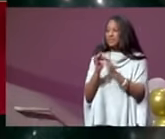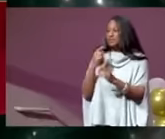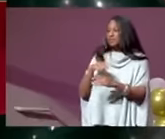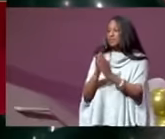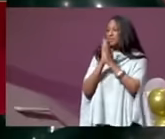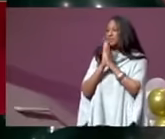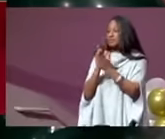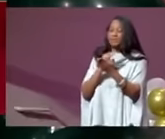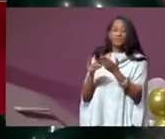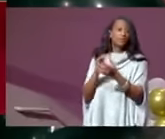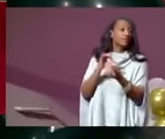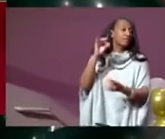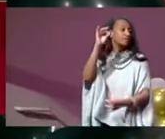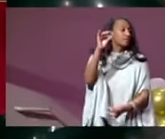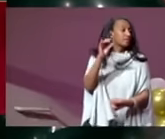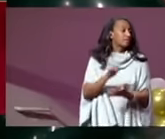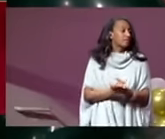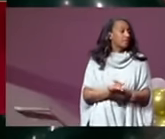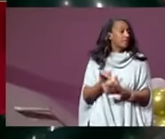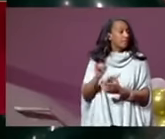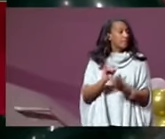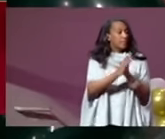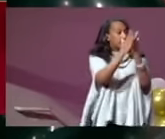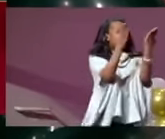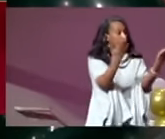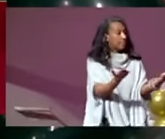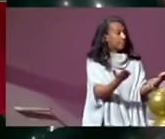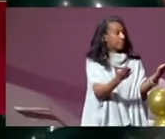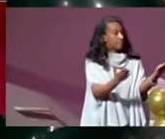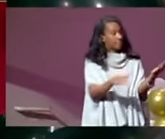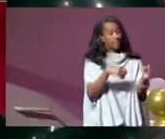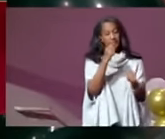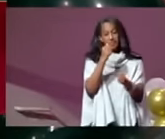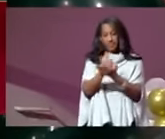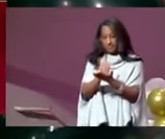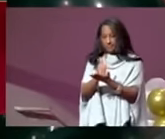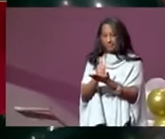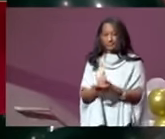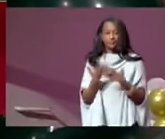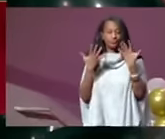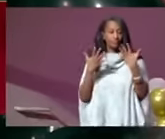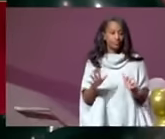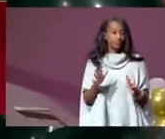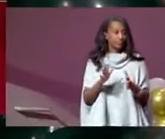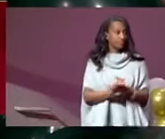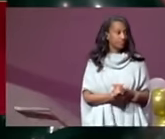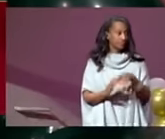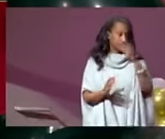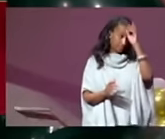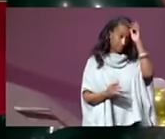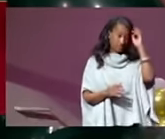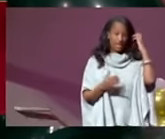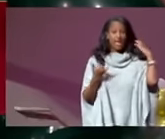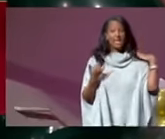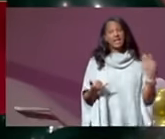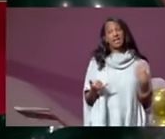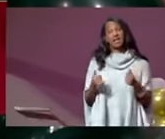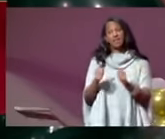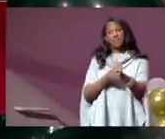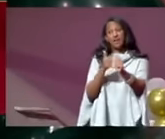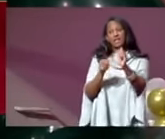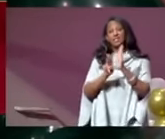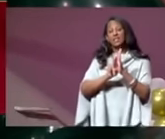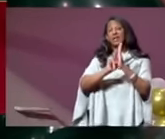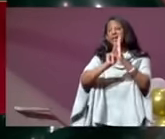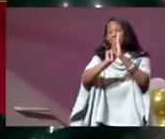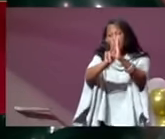pray through the Holy Spirit according to your word. And amen. Please pay attention to the ushers, amen, as we are